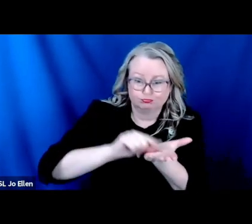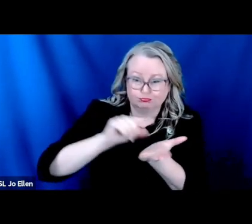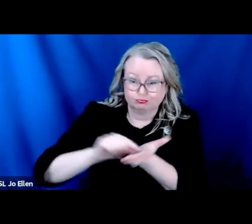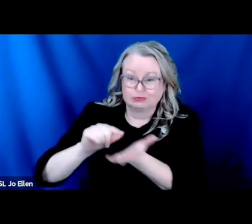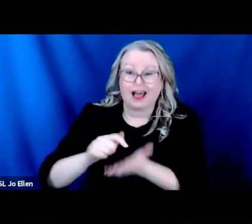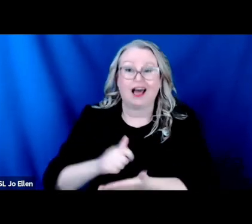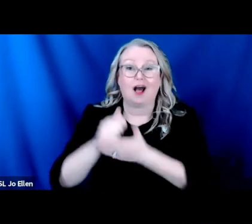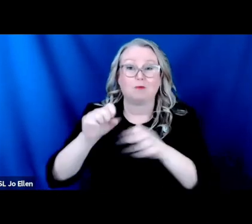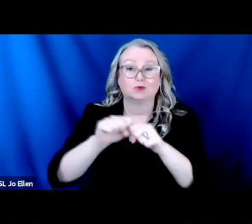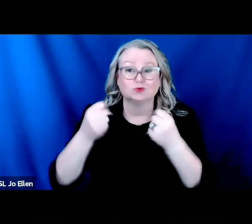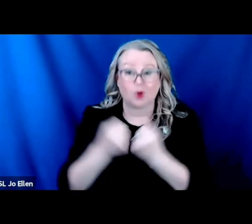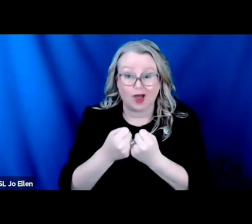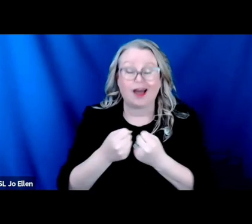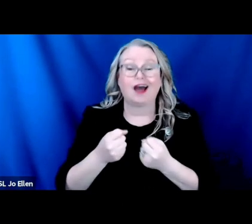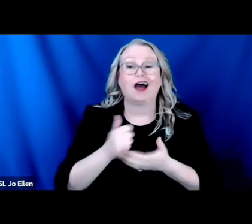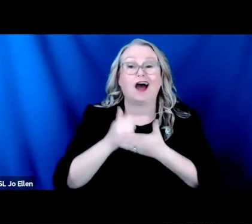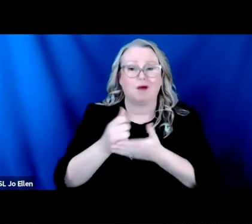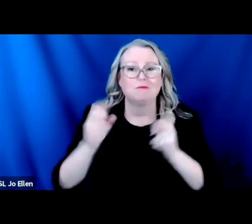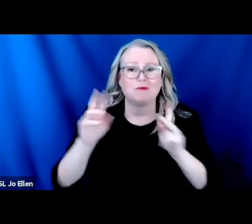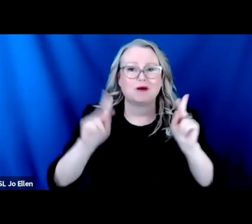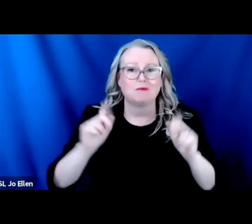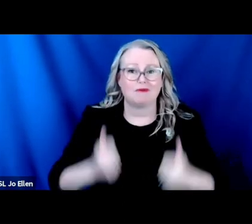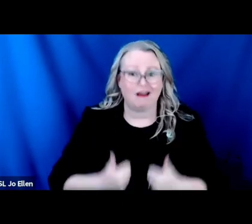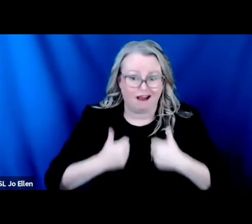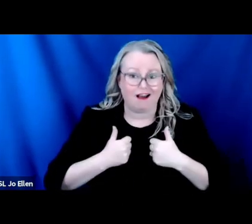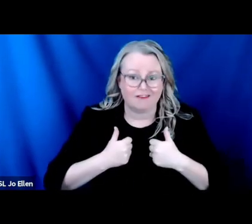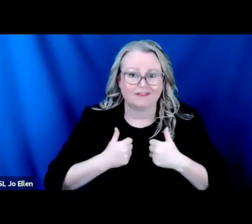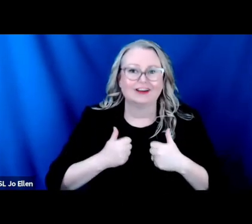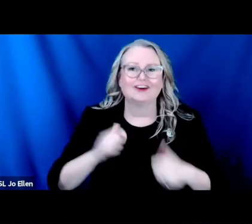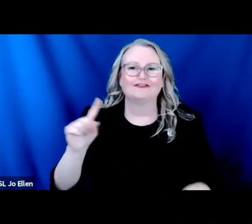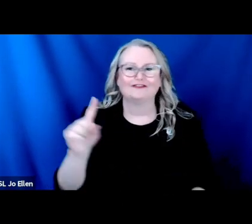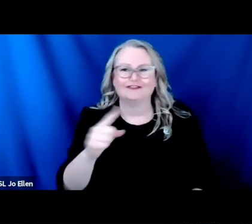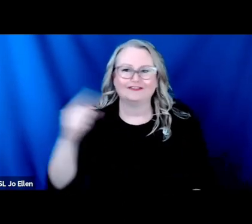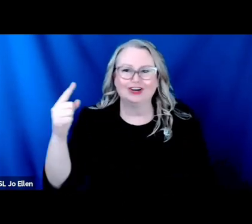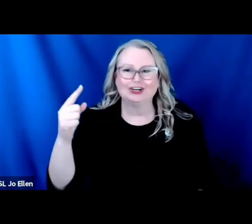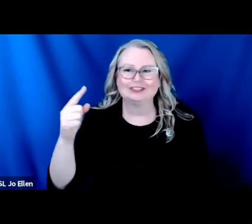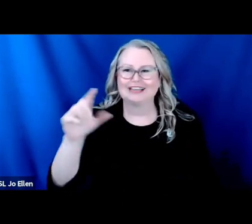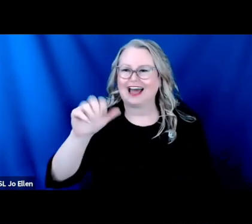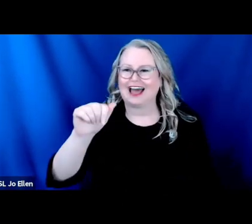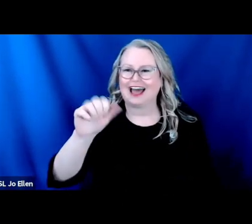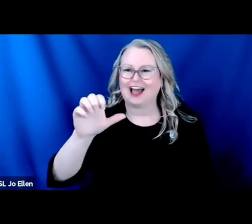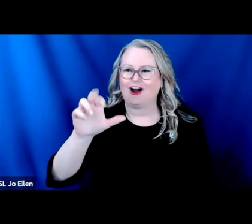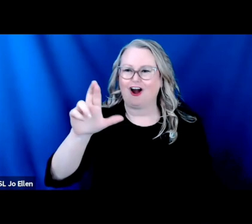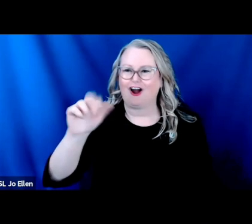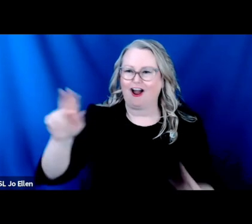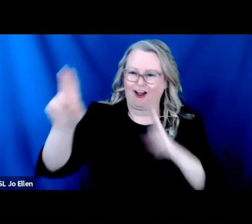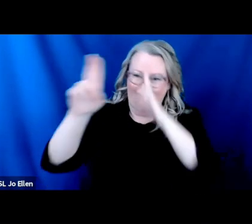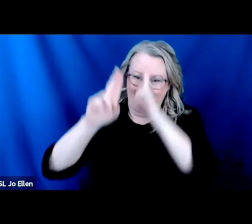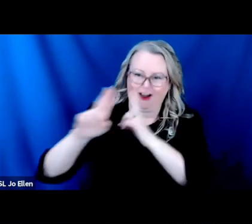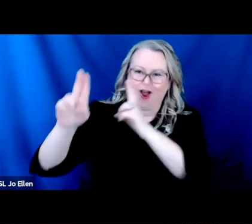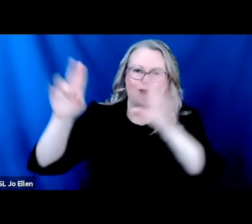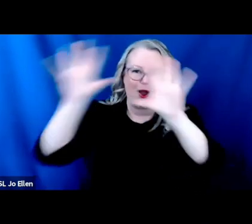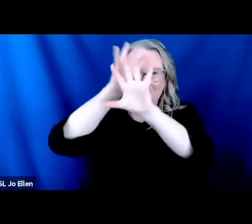many by installing him as the first ever AERA Honorary President.